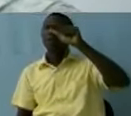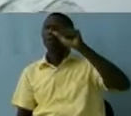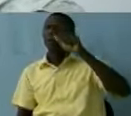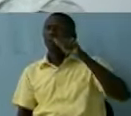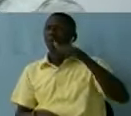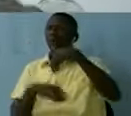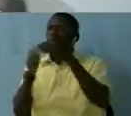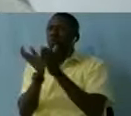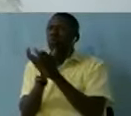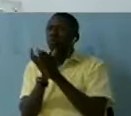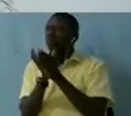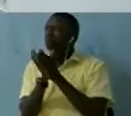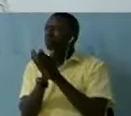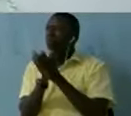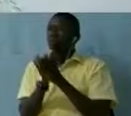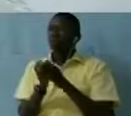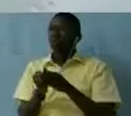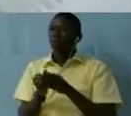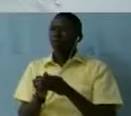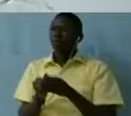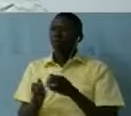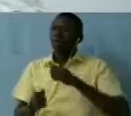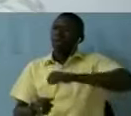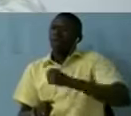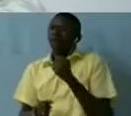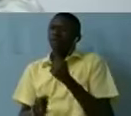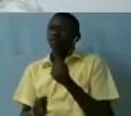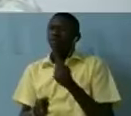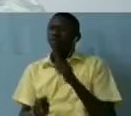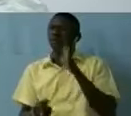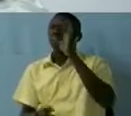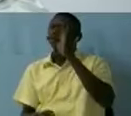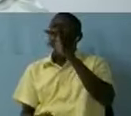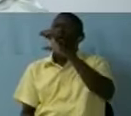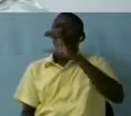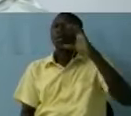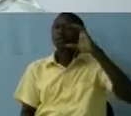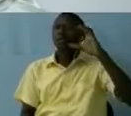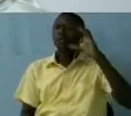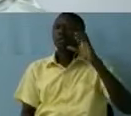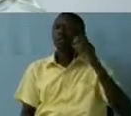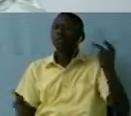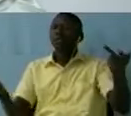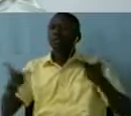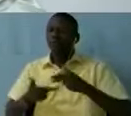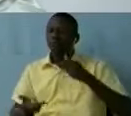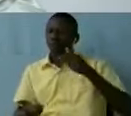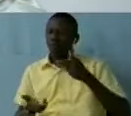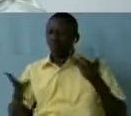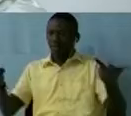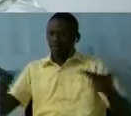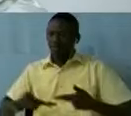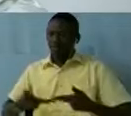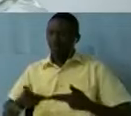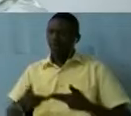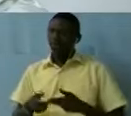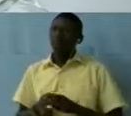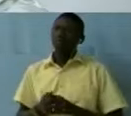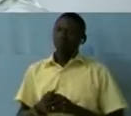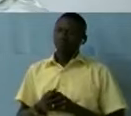investigation. Invitation, rather. Welam enai ila nyatun ko nala mu nodolu ibalanta le prukana